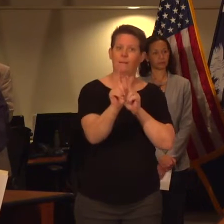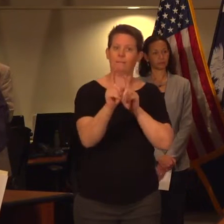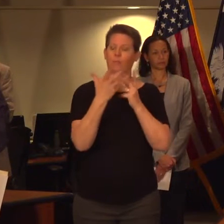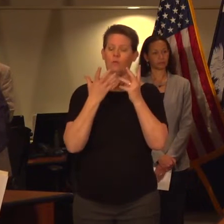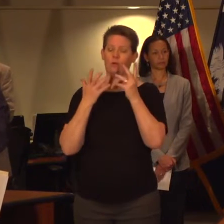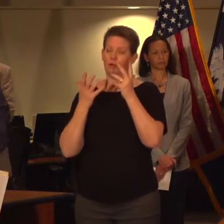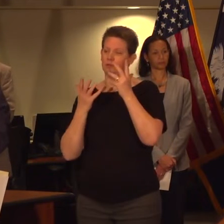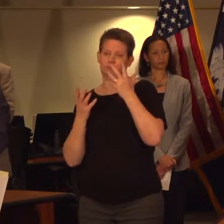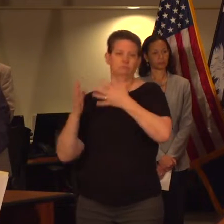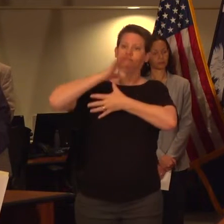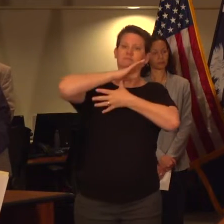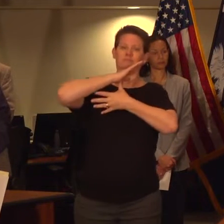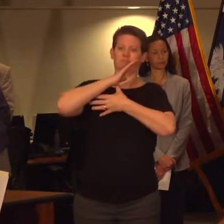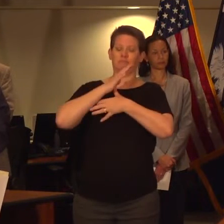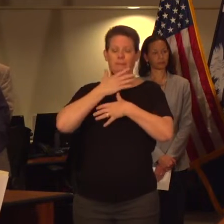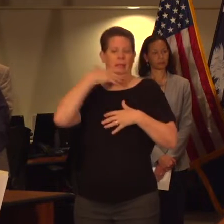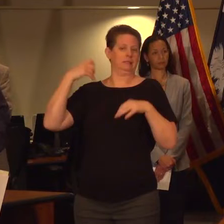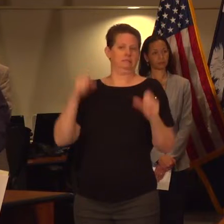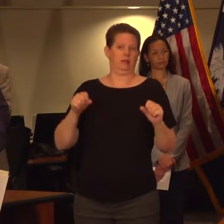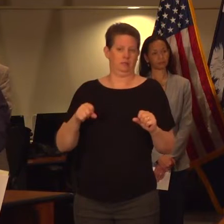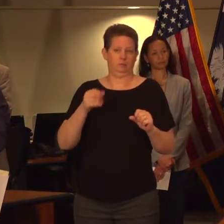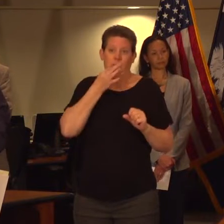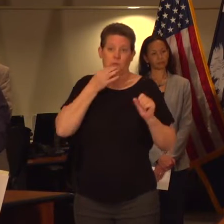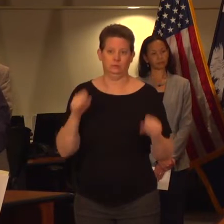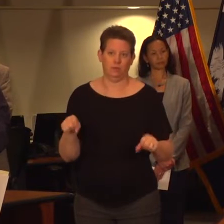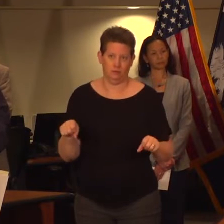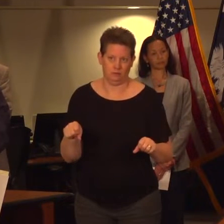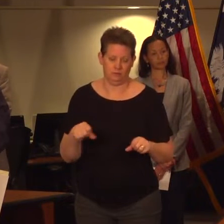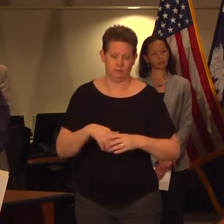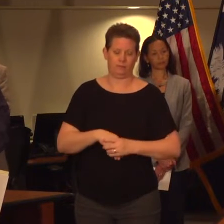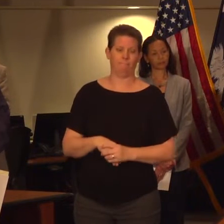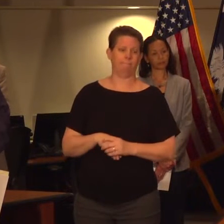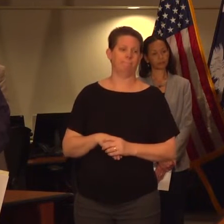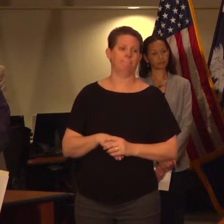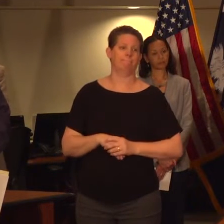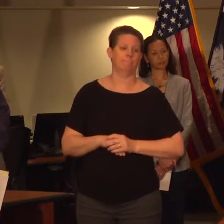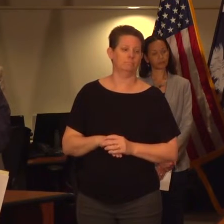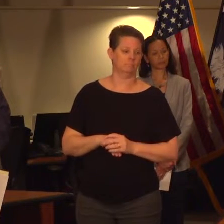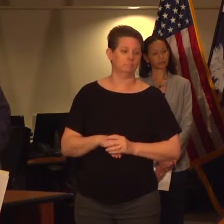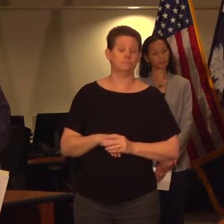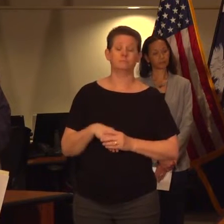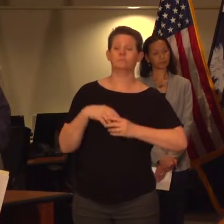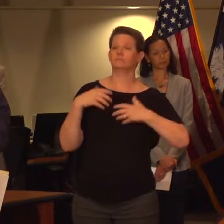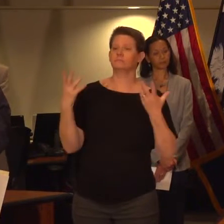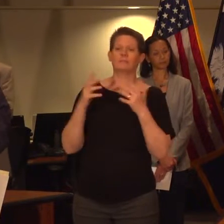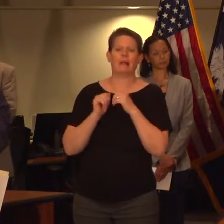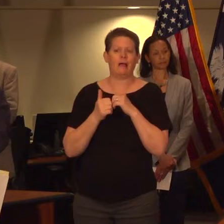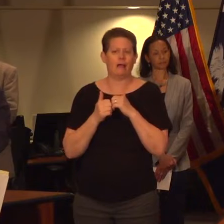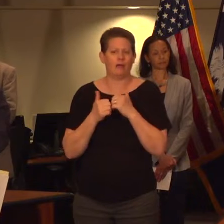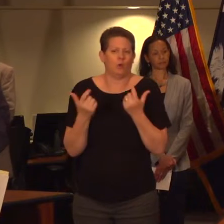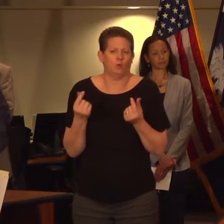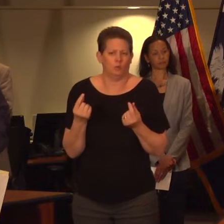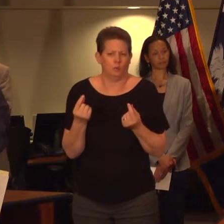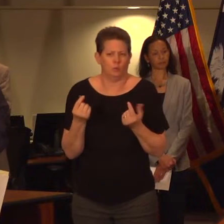to full speed as soon as we can. And to that end, I have created a